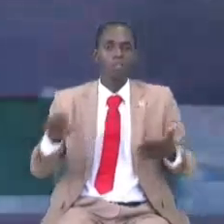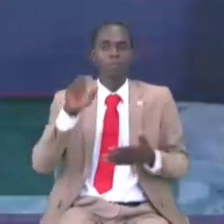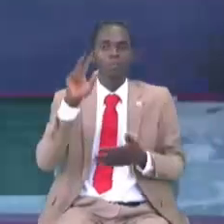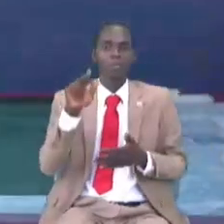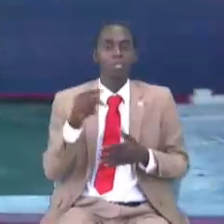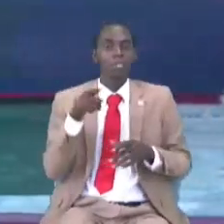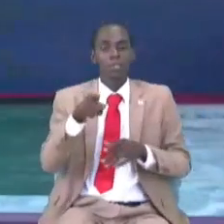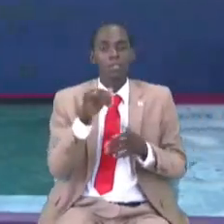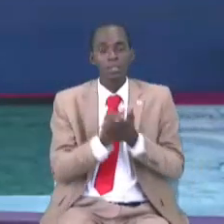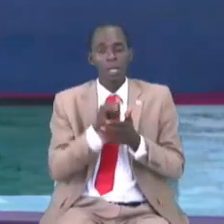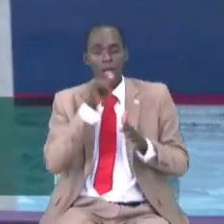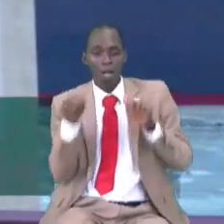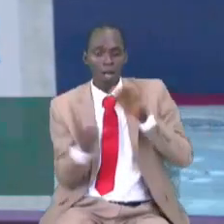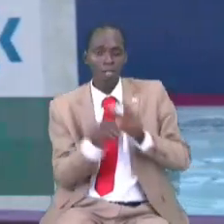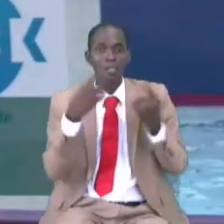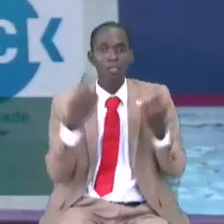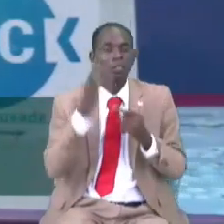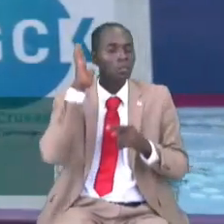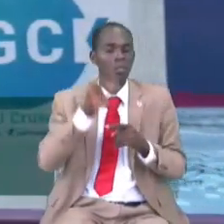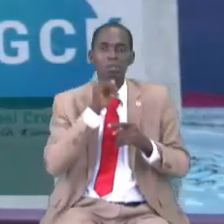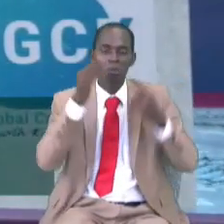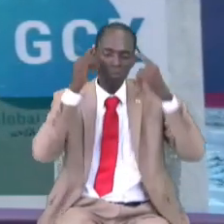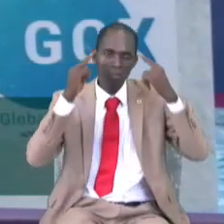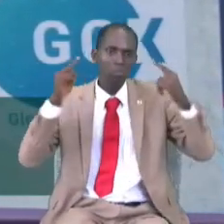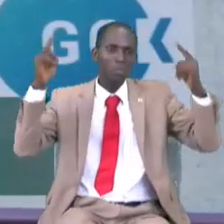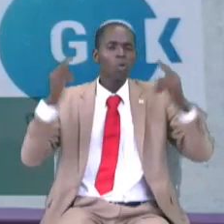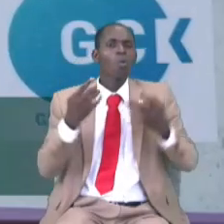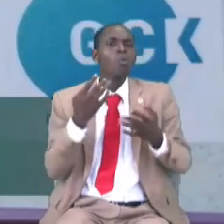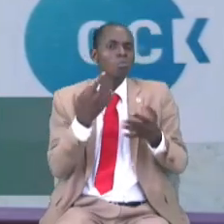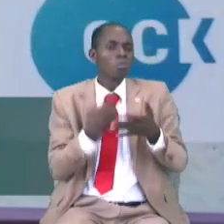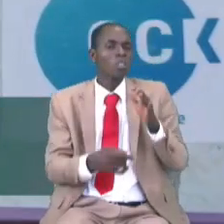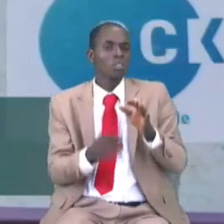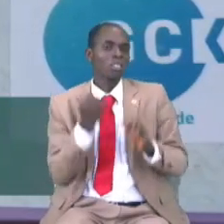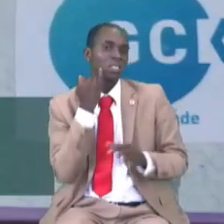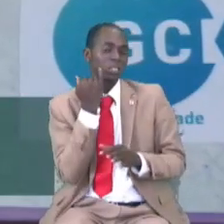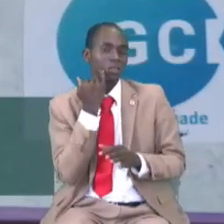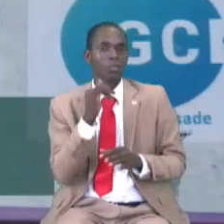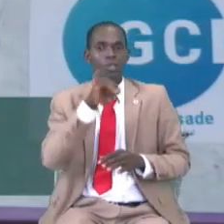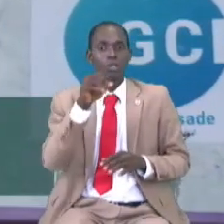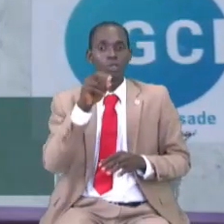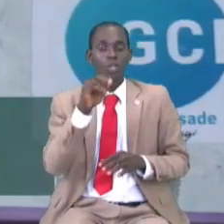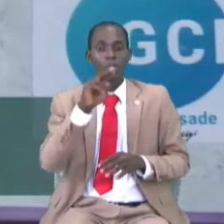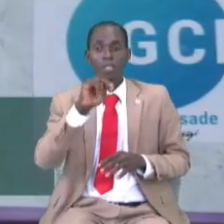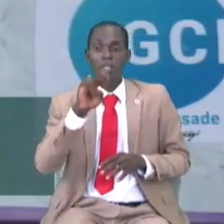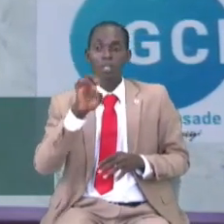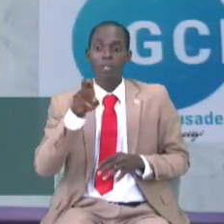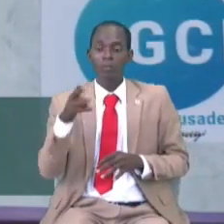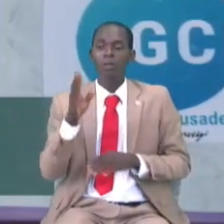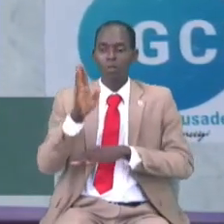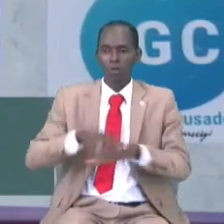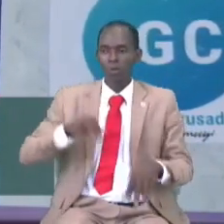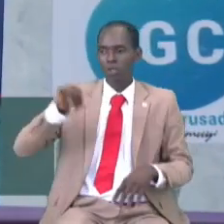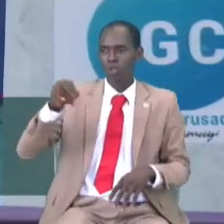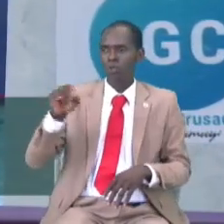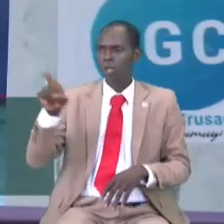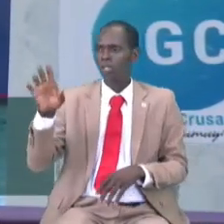called, called Jonah? The king is calling you. What did you hear that you said? I said, yet